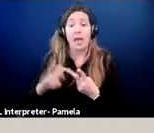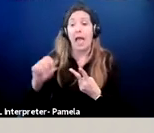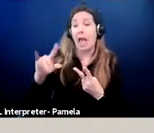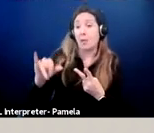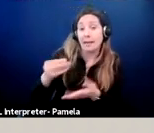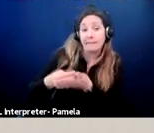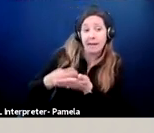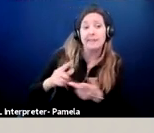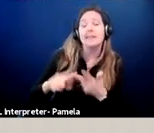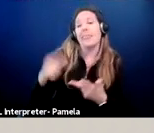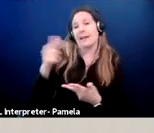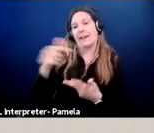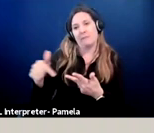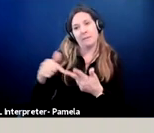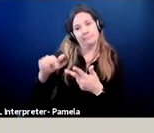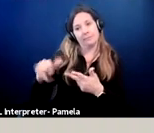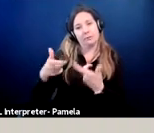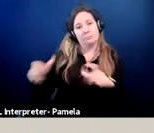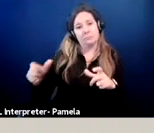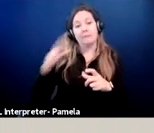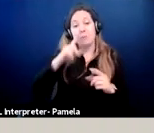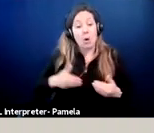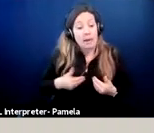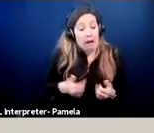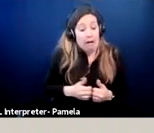program financing for young companies to leverage